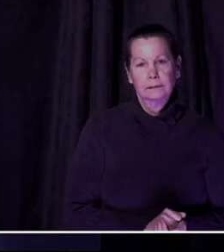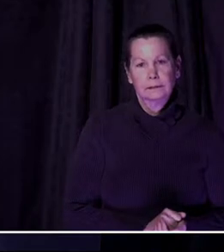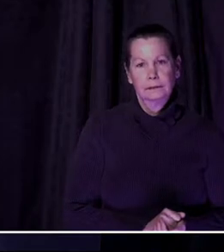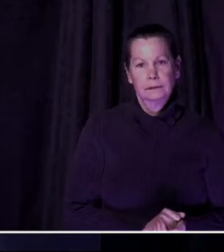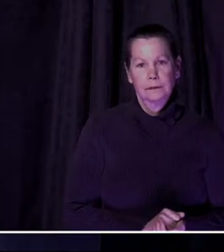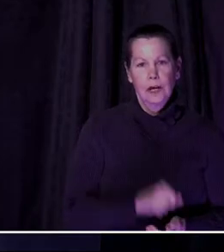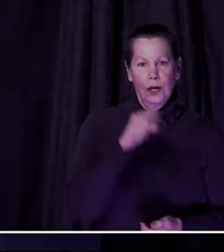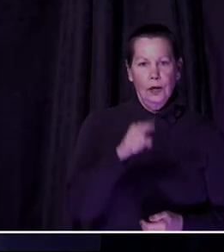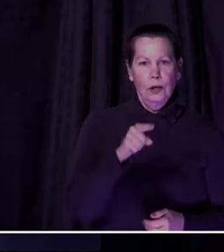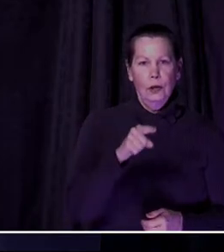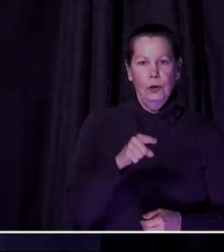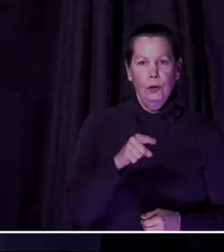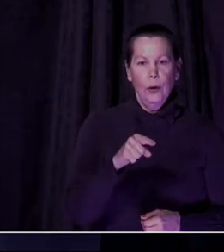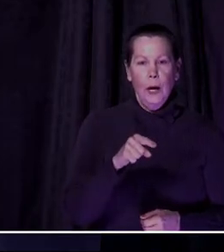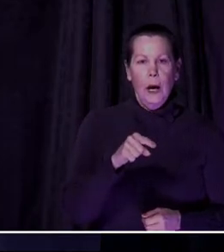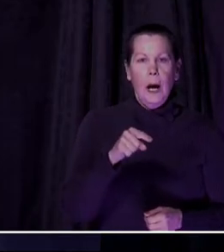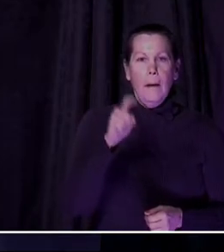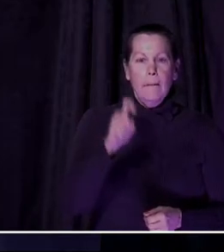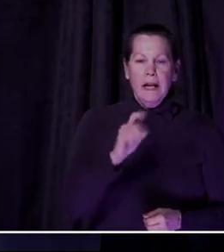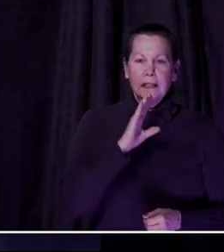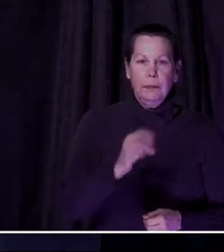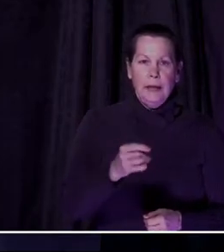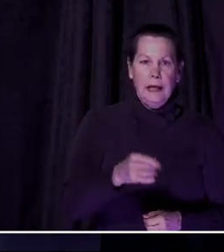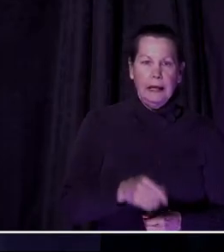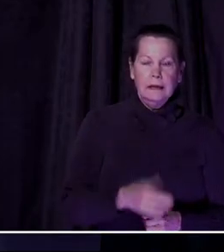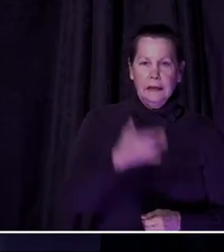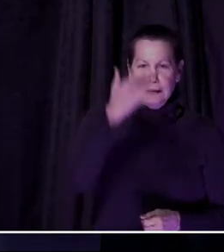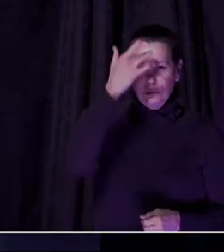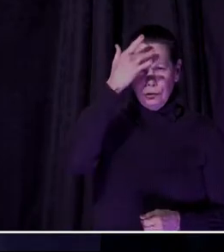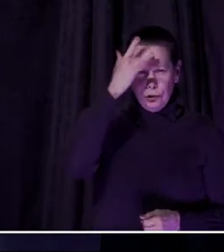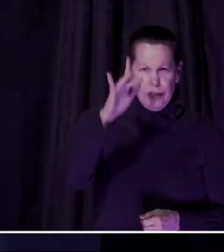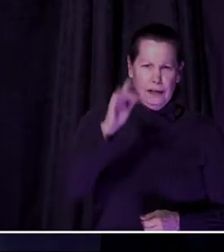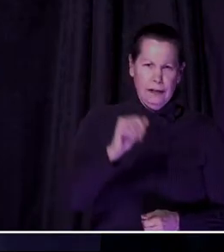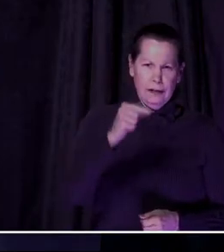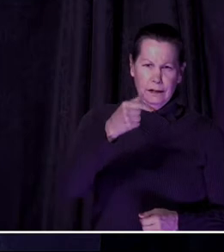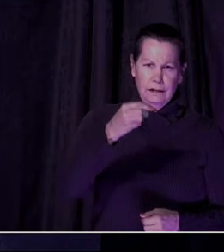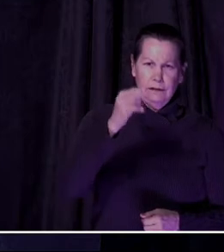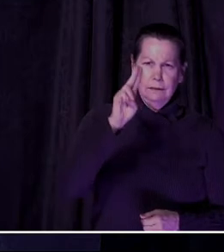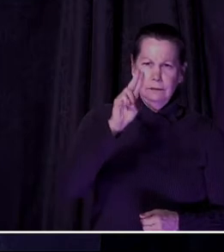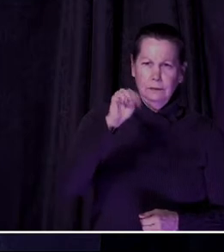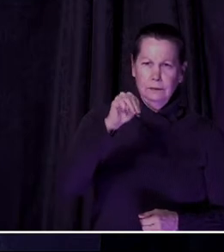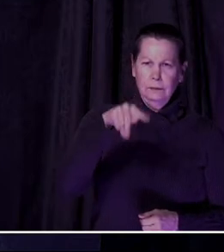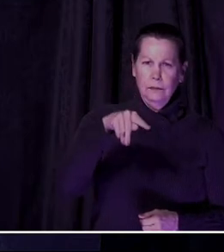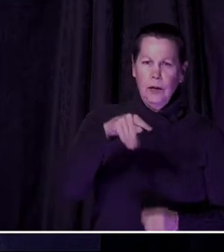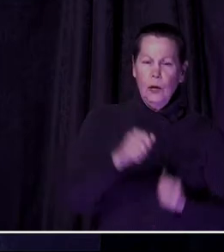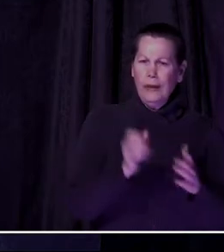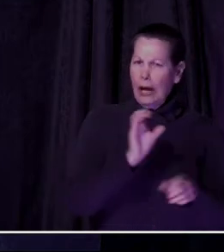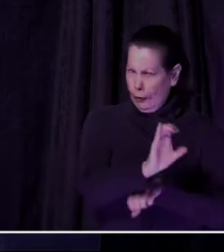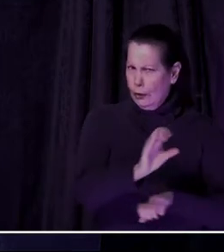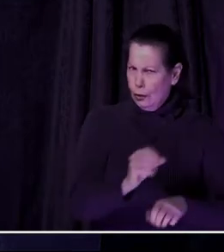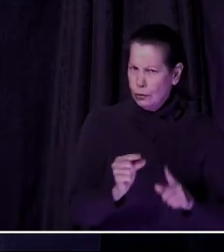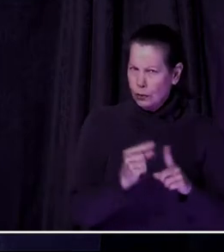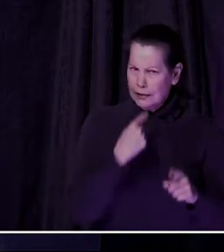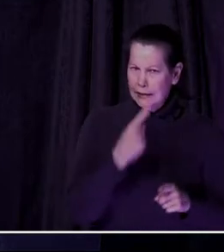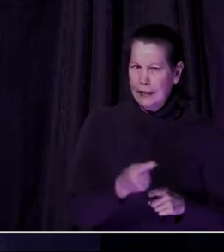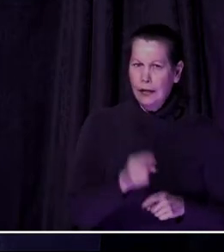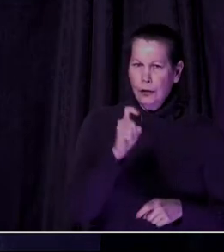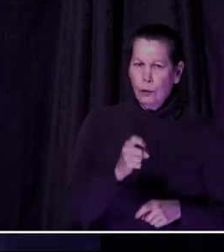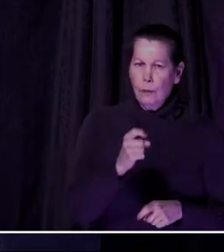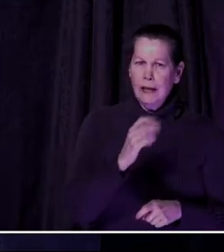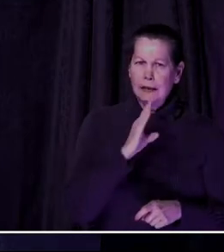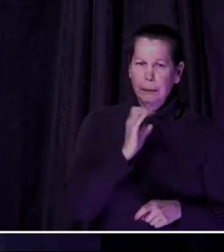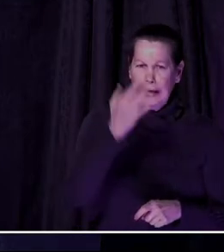"You must be a genius, Gump." And I'm saying it without the explicit, all right, the curse words, all right. He said, "Gump, you must be a